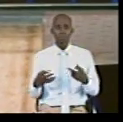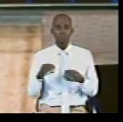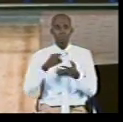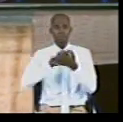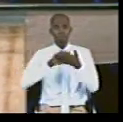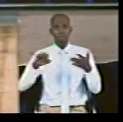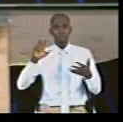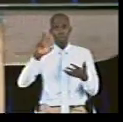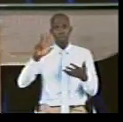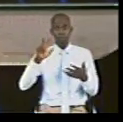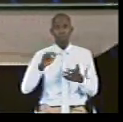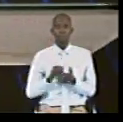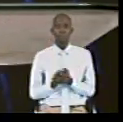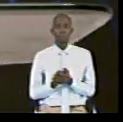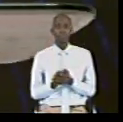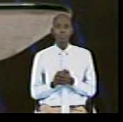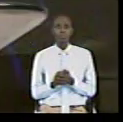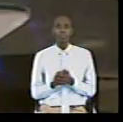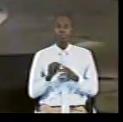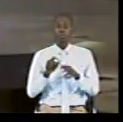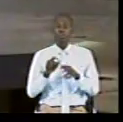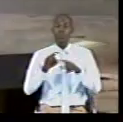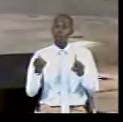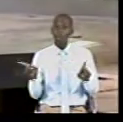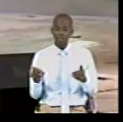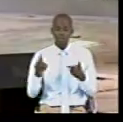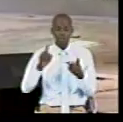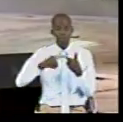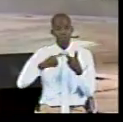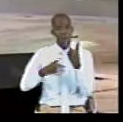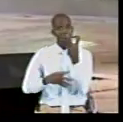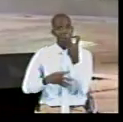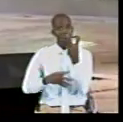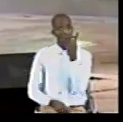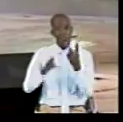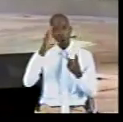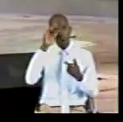Verse 3 says, but the poor man had